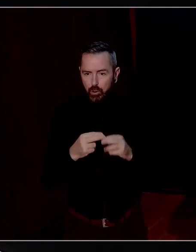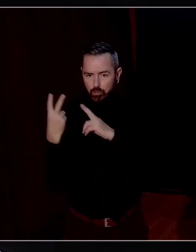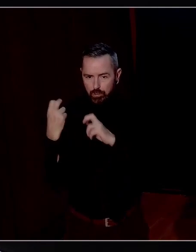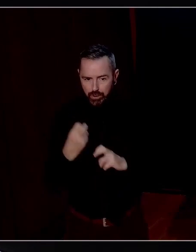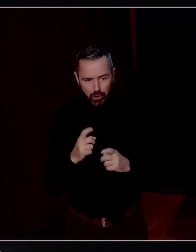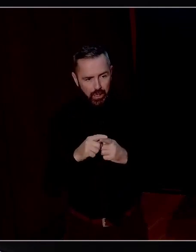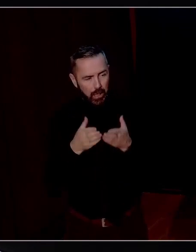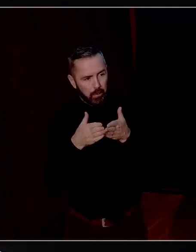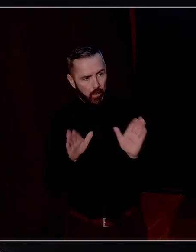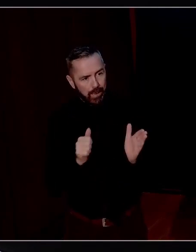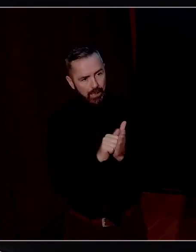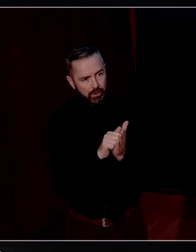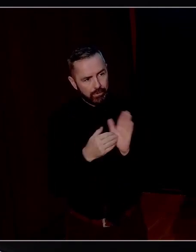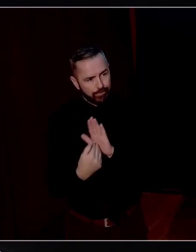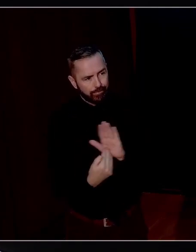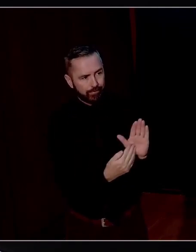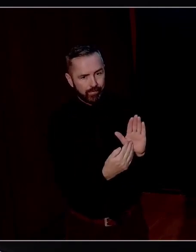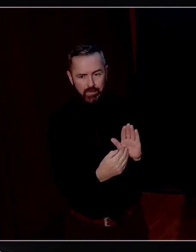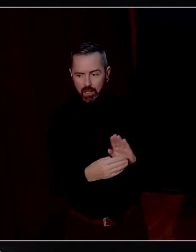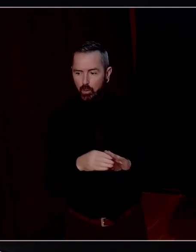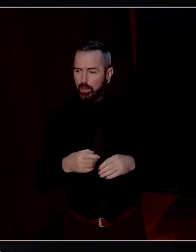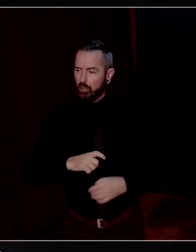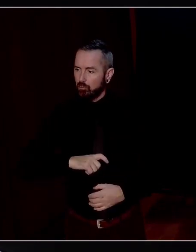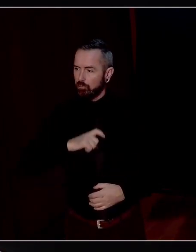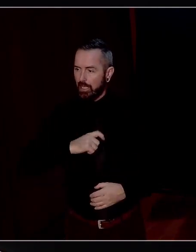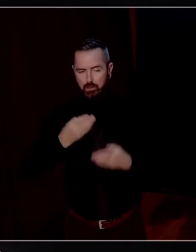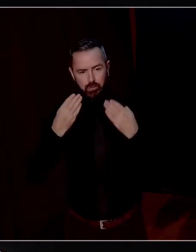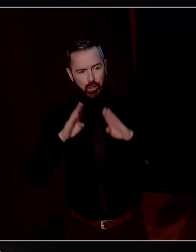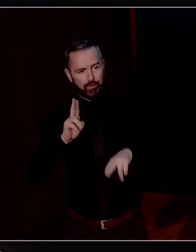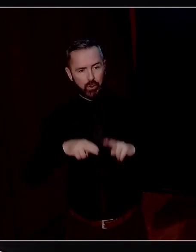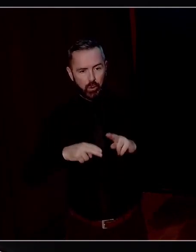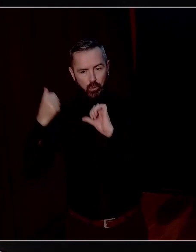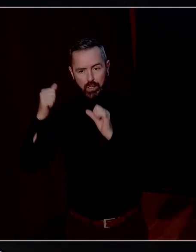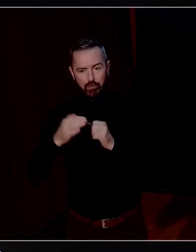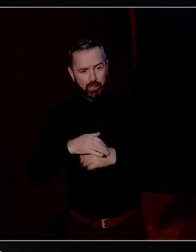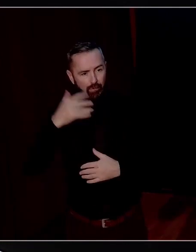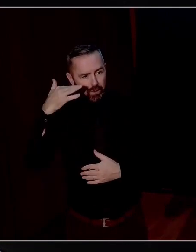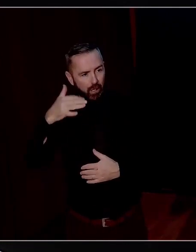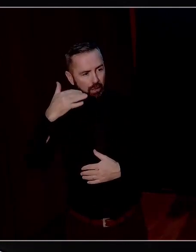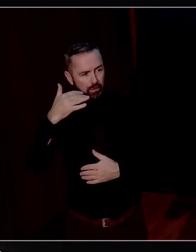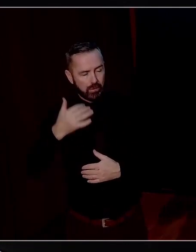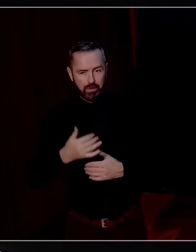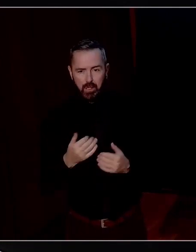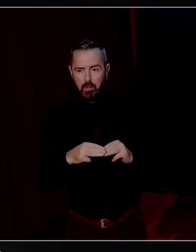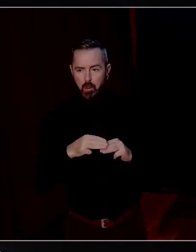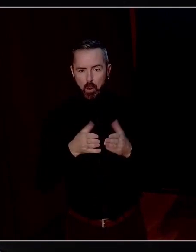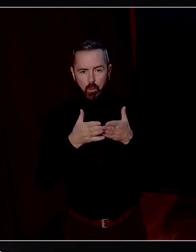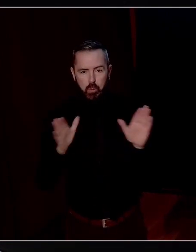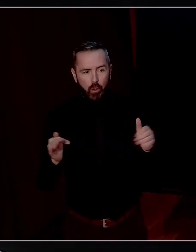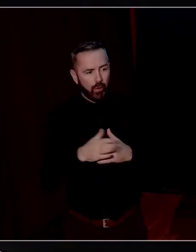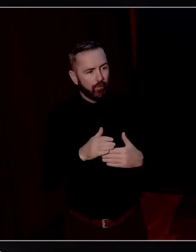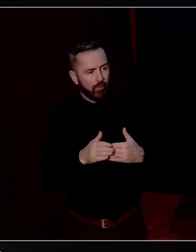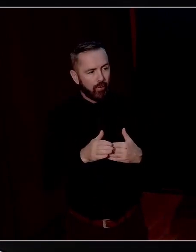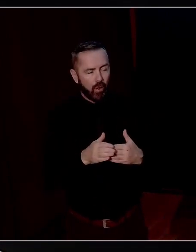the emergence of a gifted, innovative and courageous new generation of scholars, the great broadening of boundaries